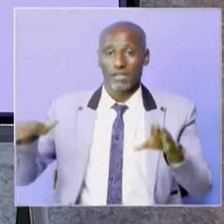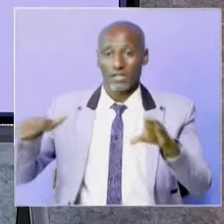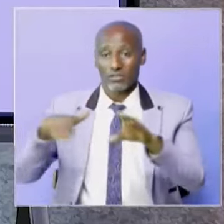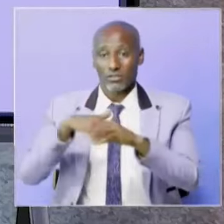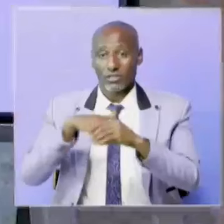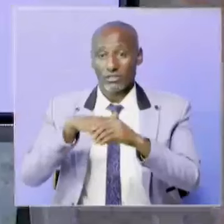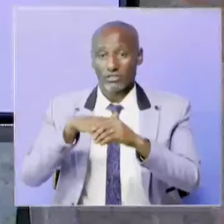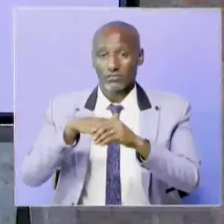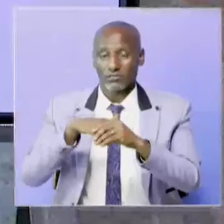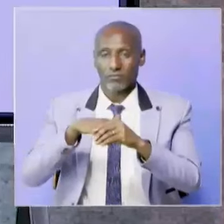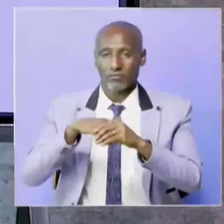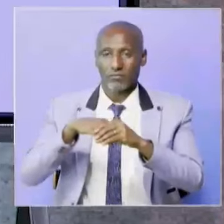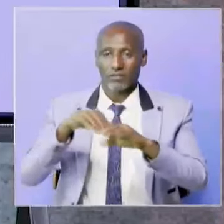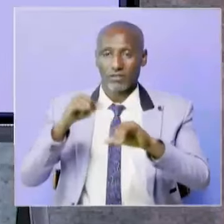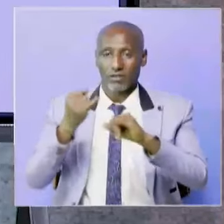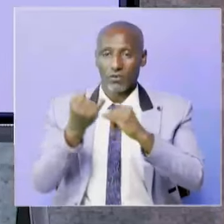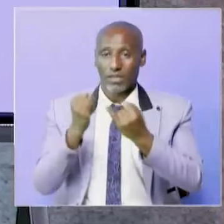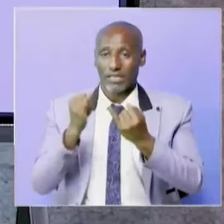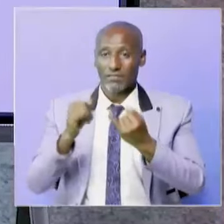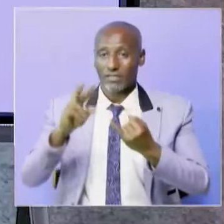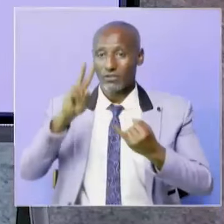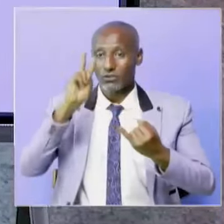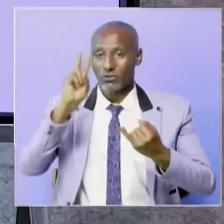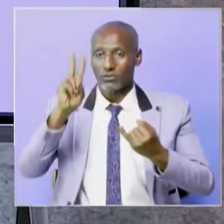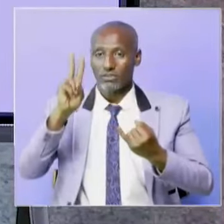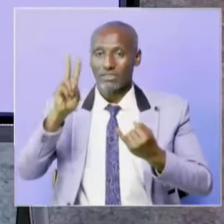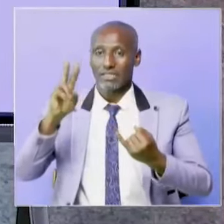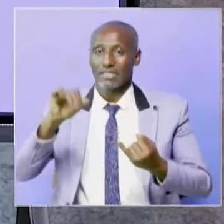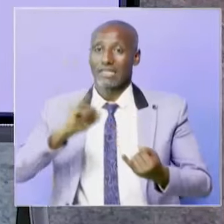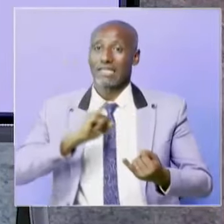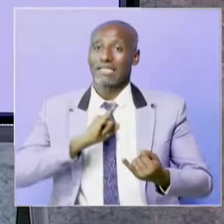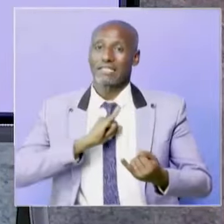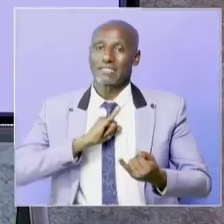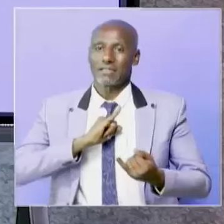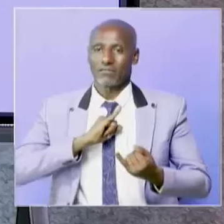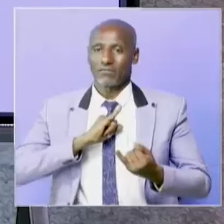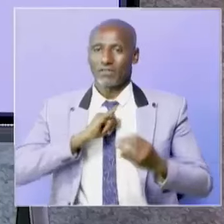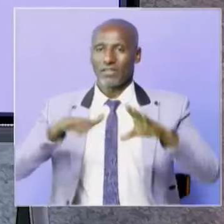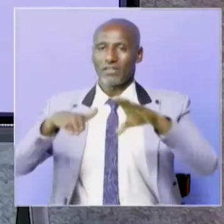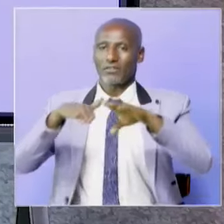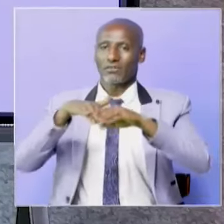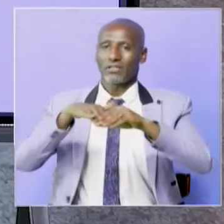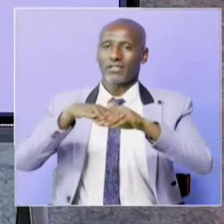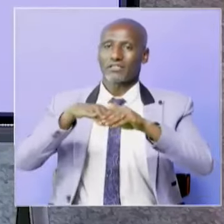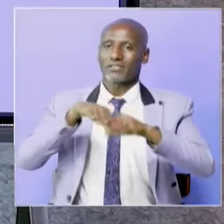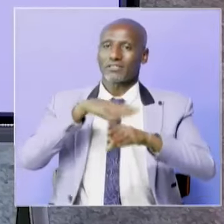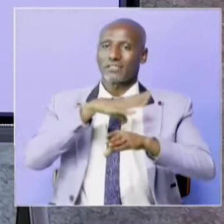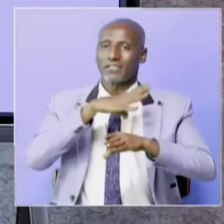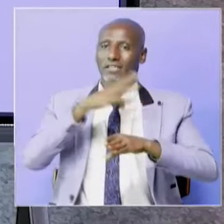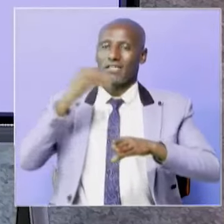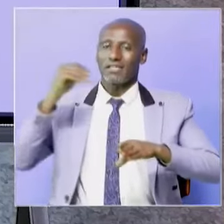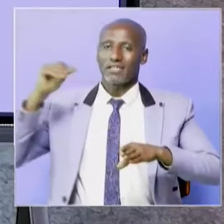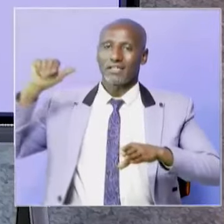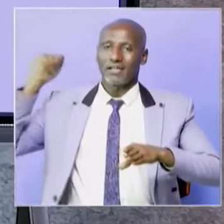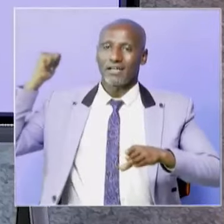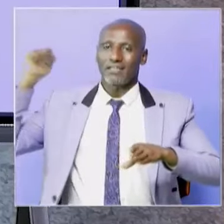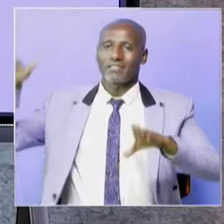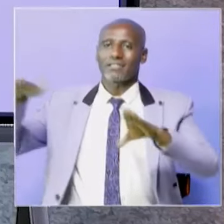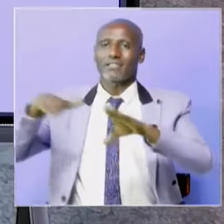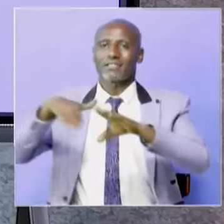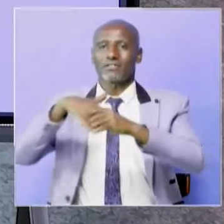we've talked about introduction. We classified them into 2, self-introduction and other introduction.